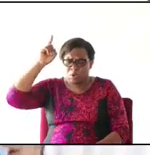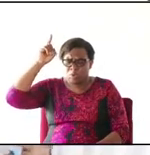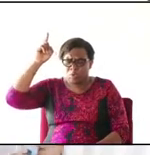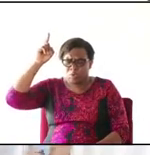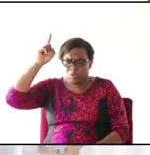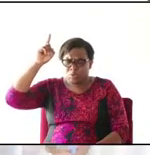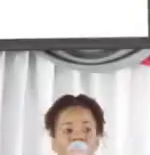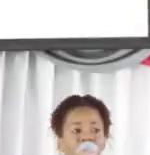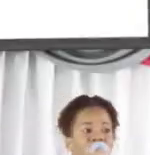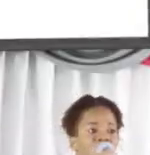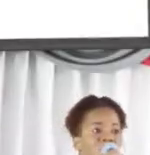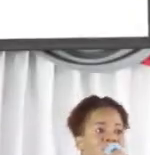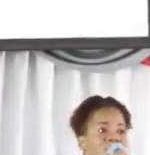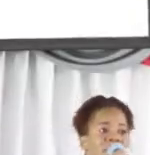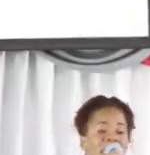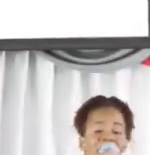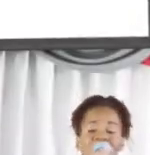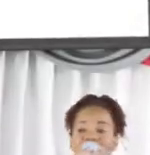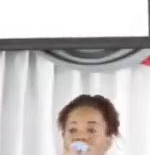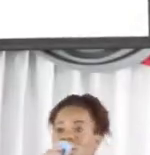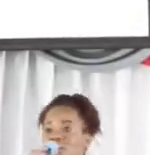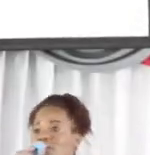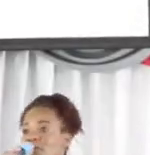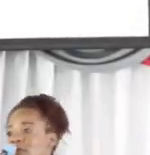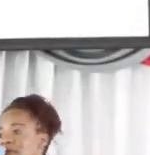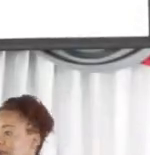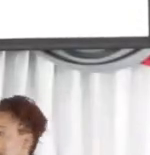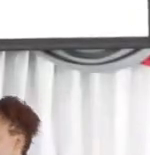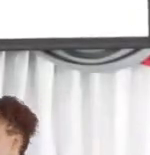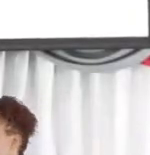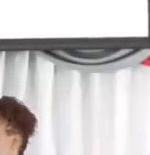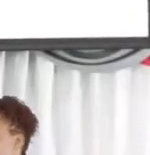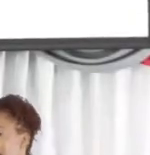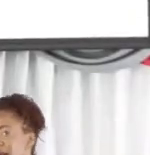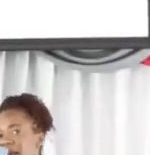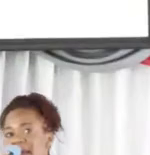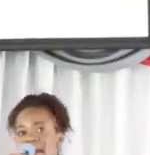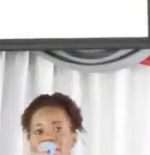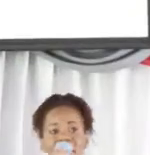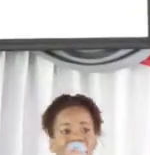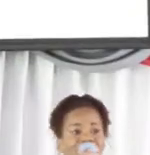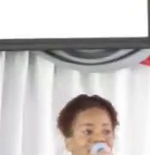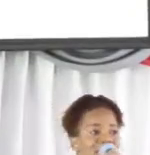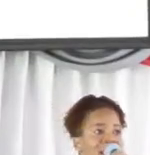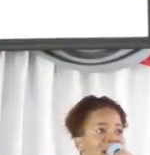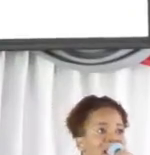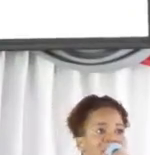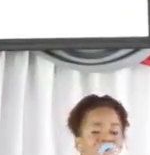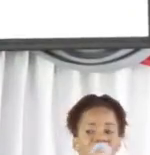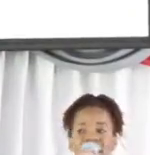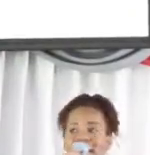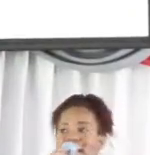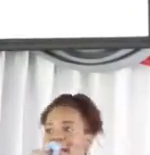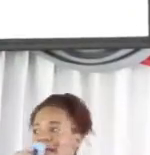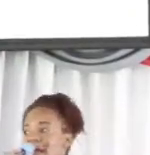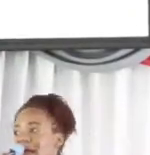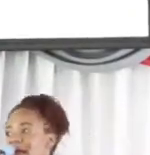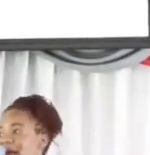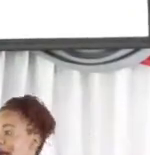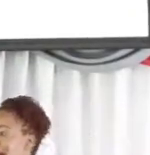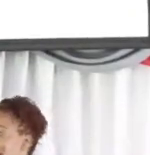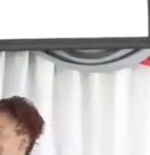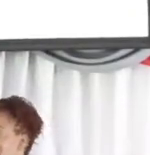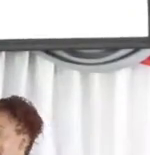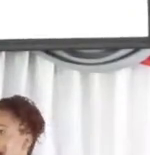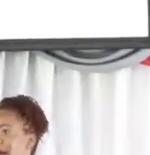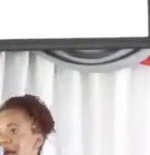to go. I'm willing to be obedient to your commandment. I'm willing to engage my community. I'm willing